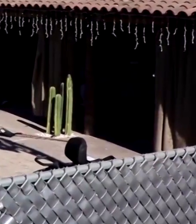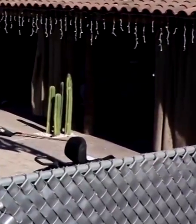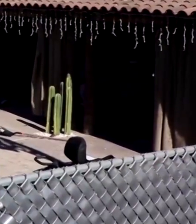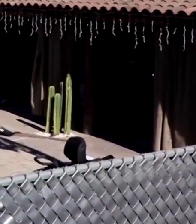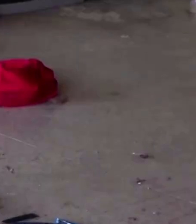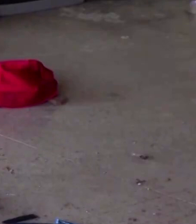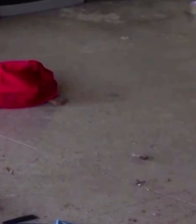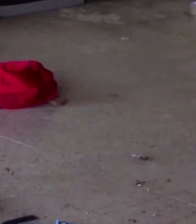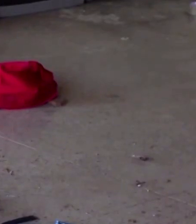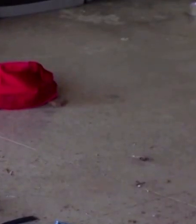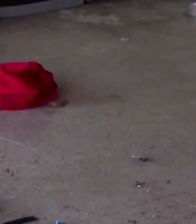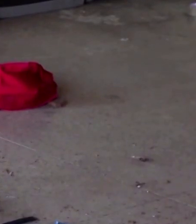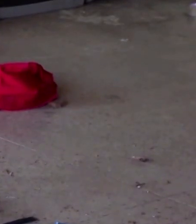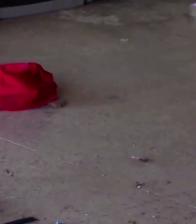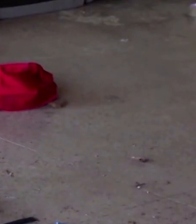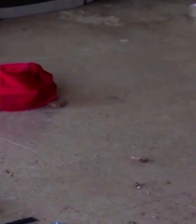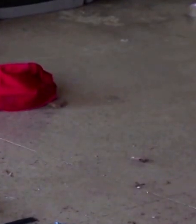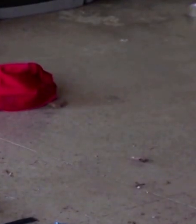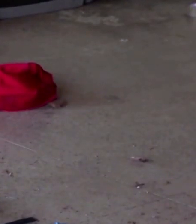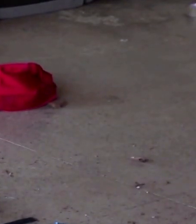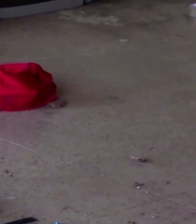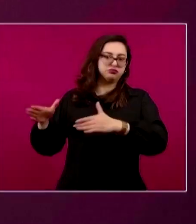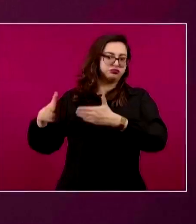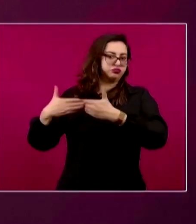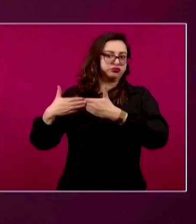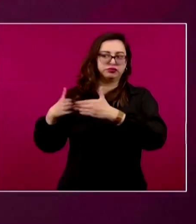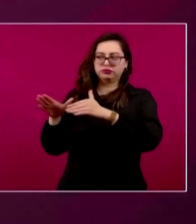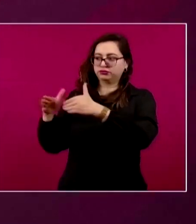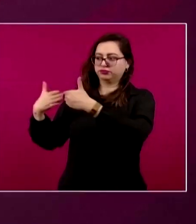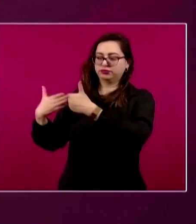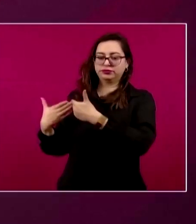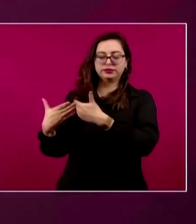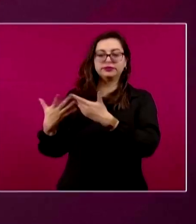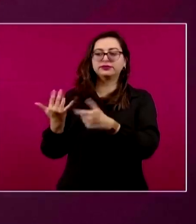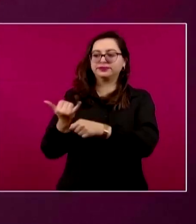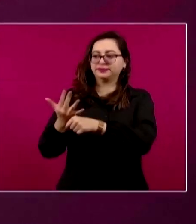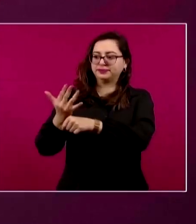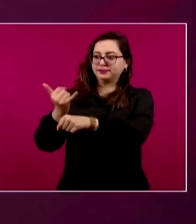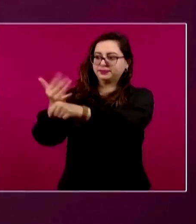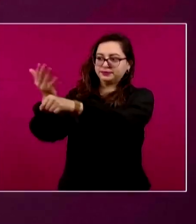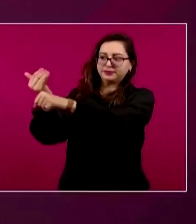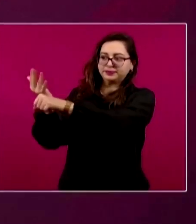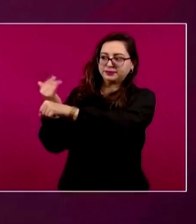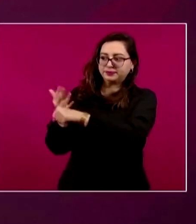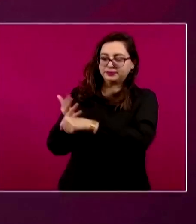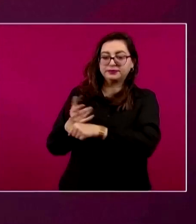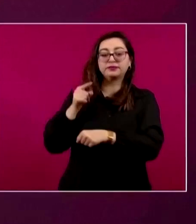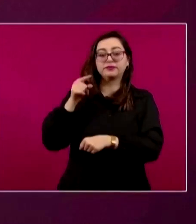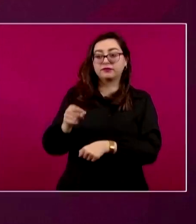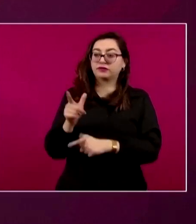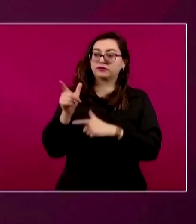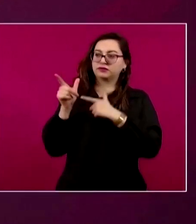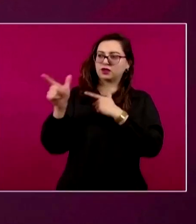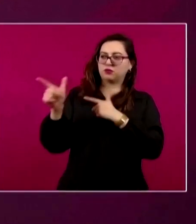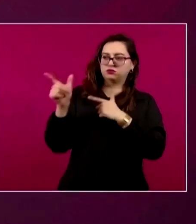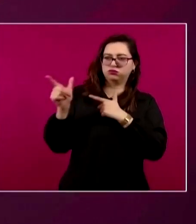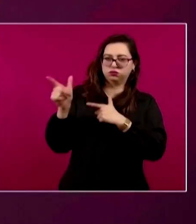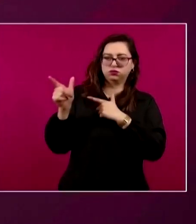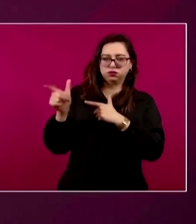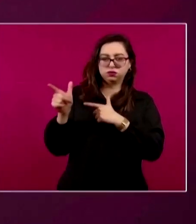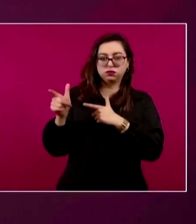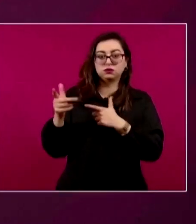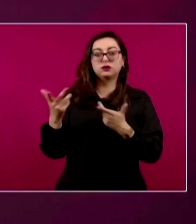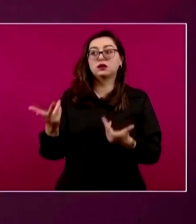being taken to a maximum security federal prison, said Mexico's defense minister. The arrest spurred